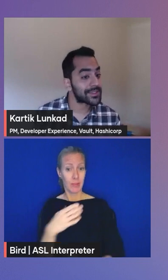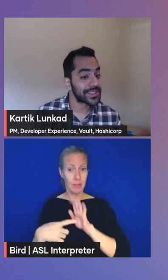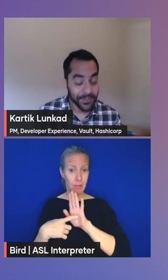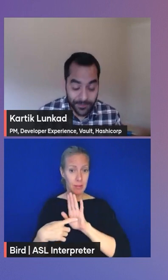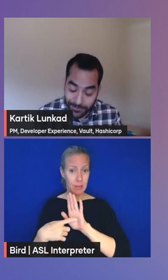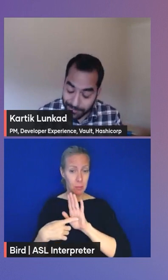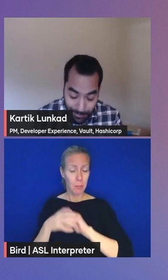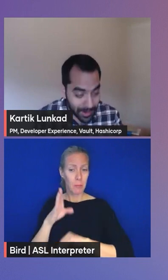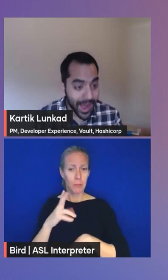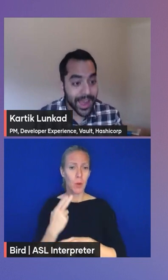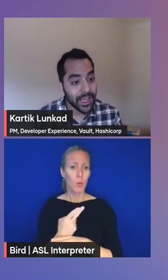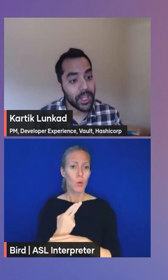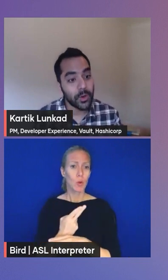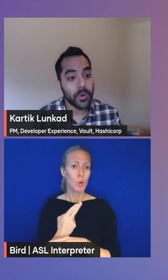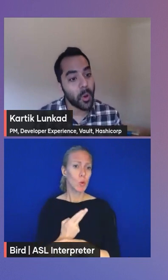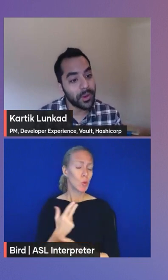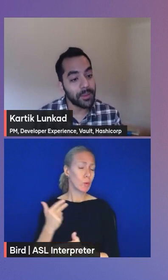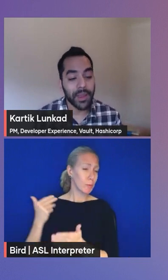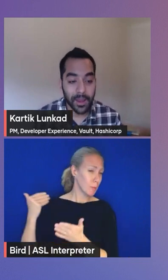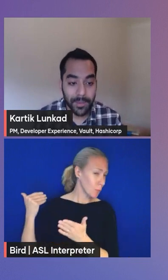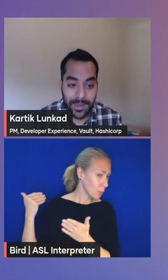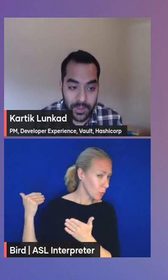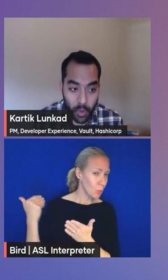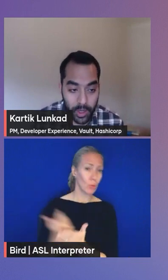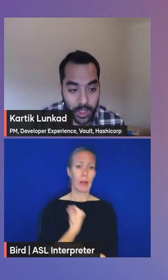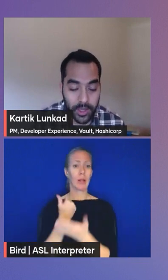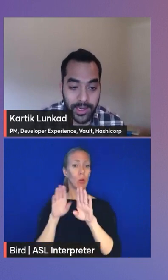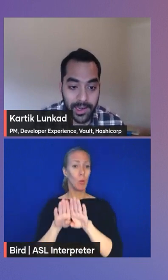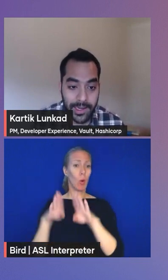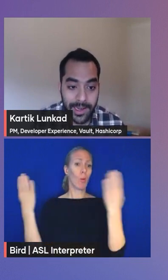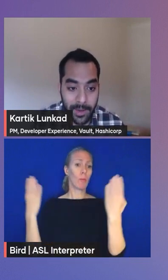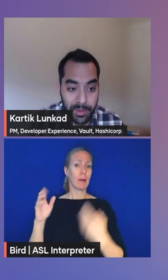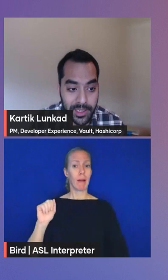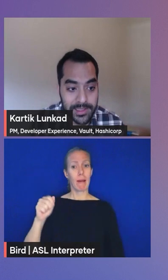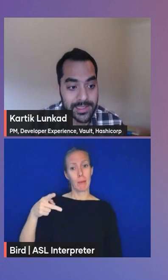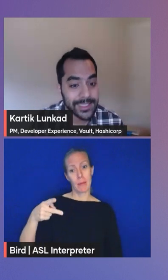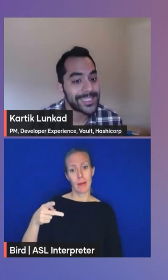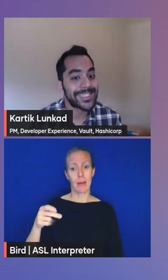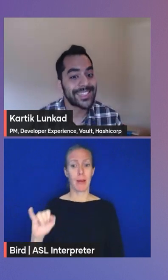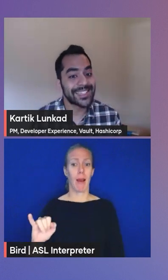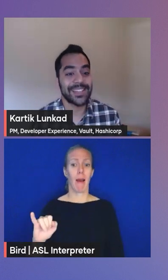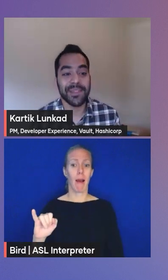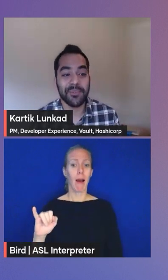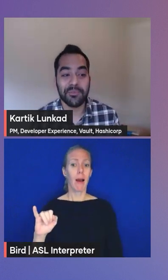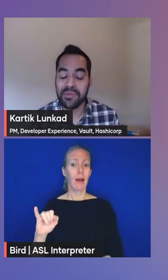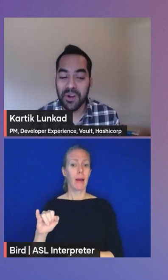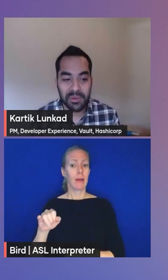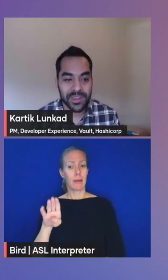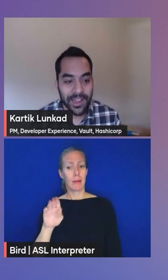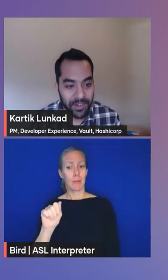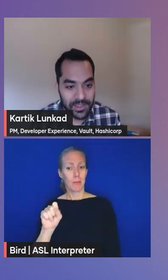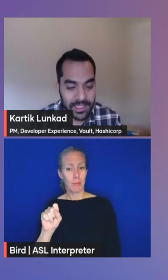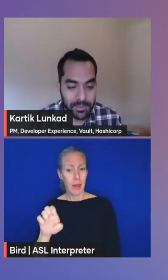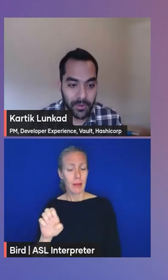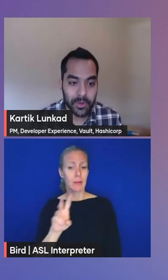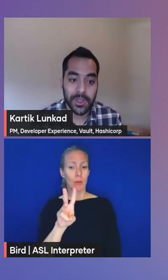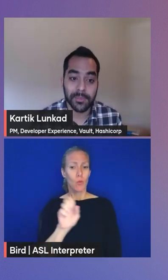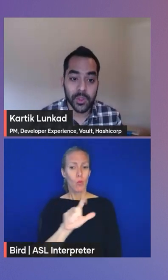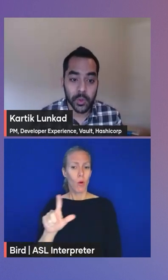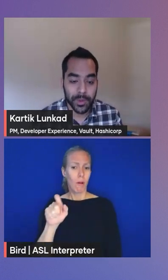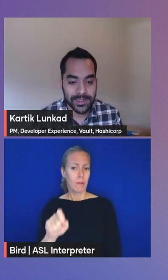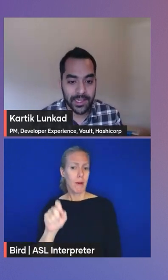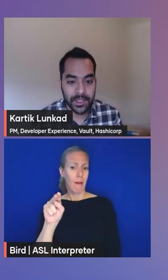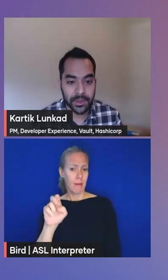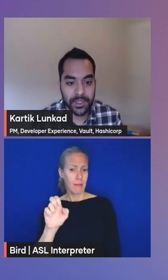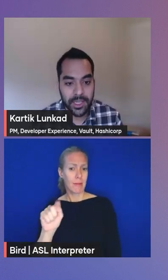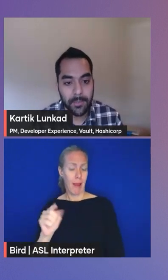use brand new OpenAPI based Vault.NET client libraries. This is something you probably have not seen before, so I'm